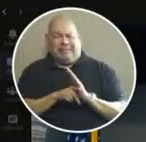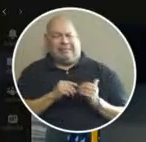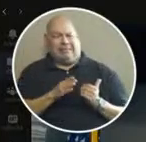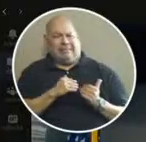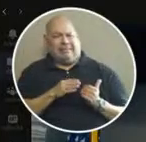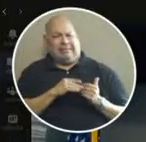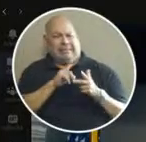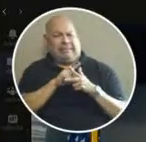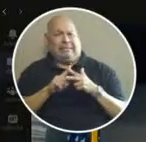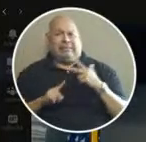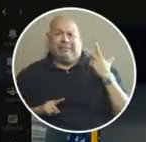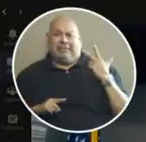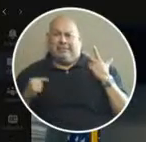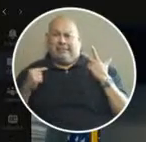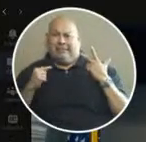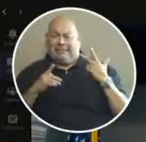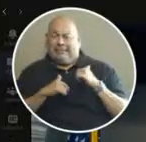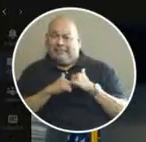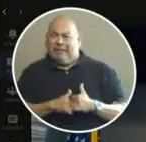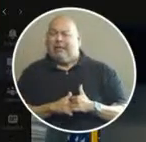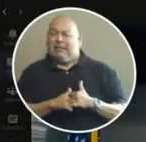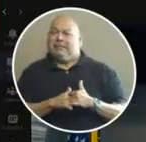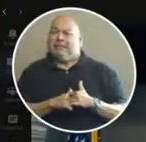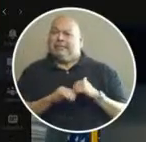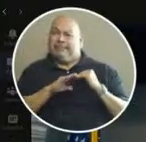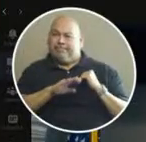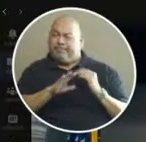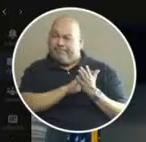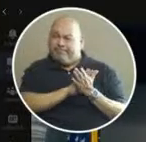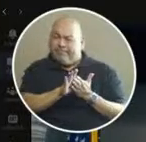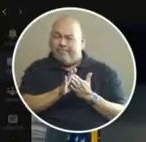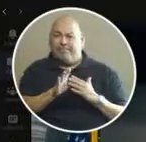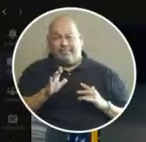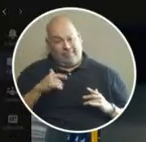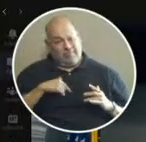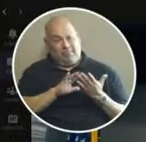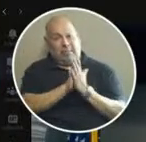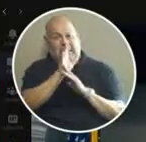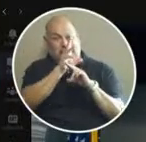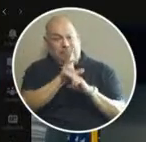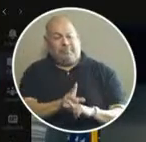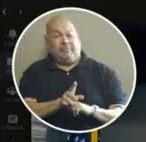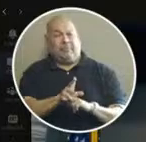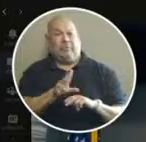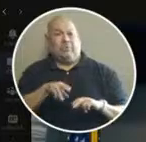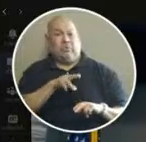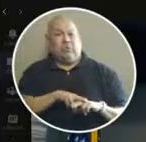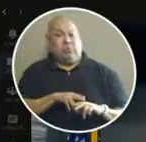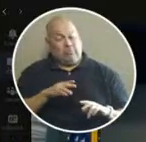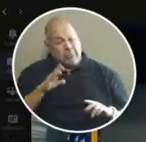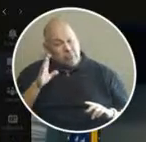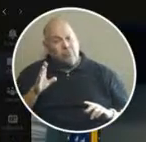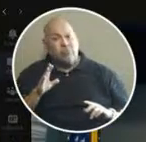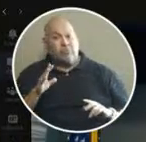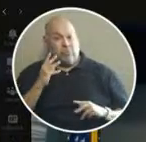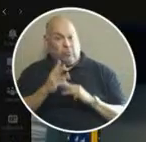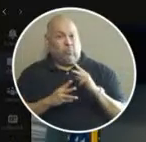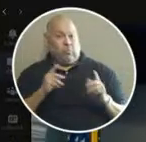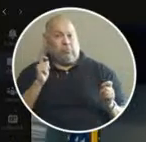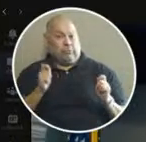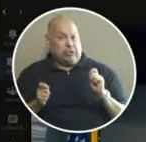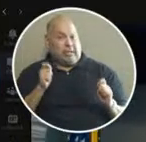moving forward. And as we adapt to the new norm, there will be continuous changes, and we will